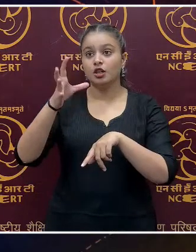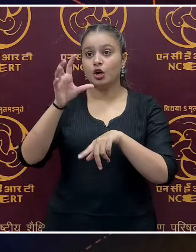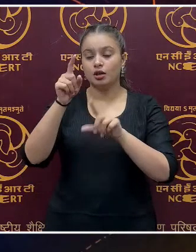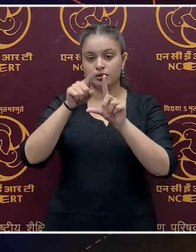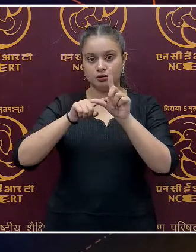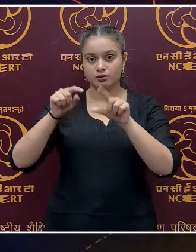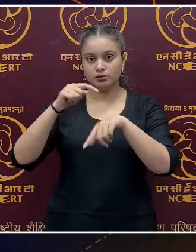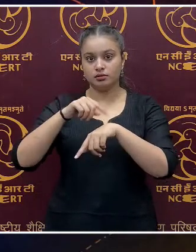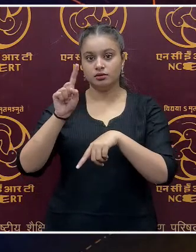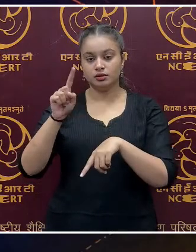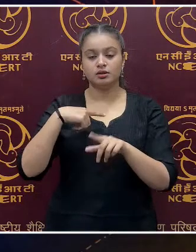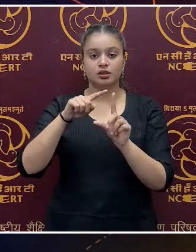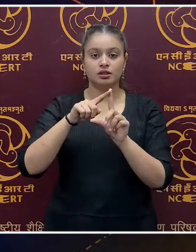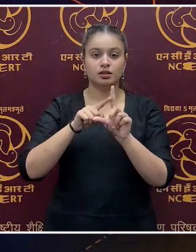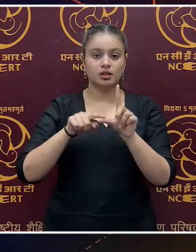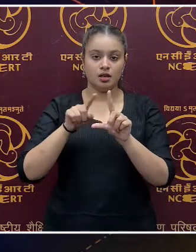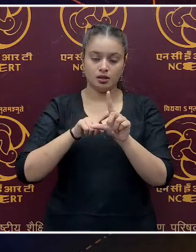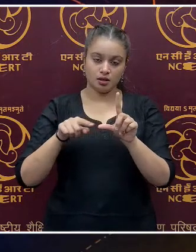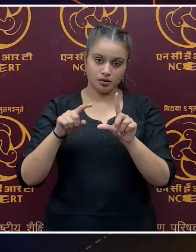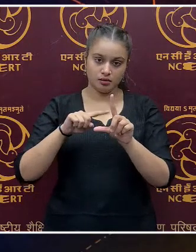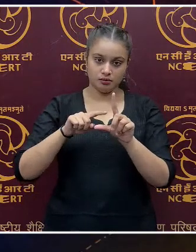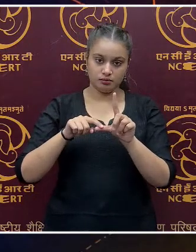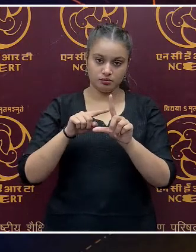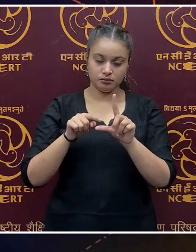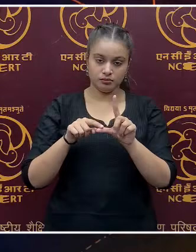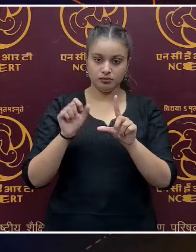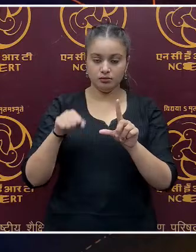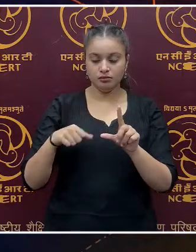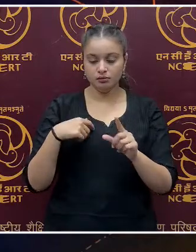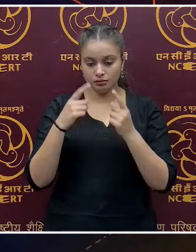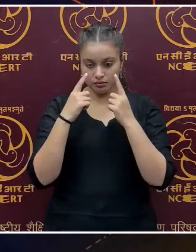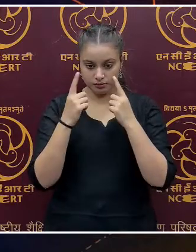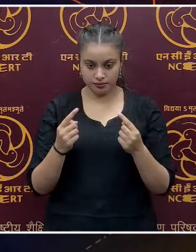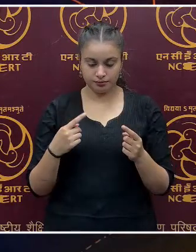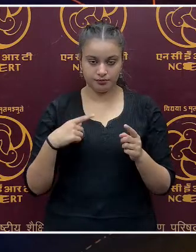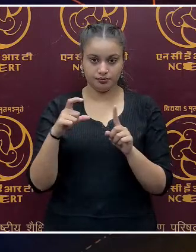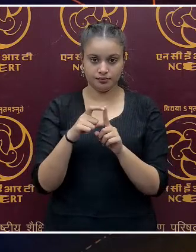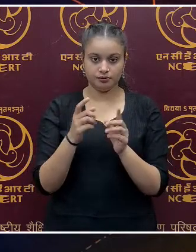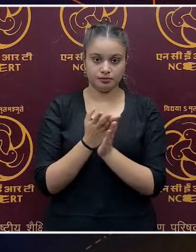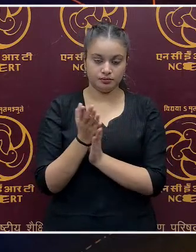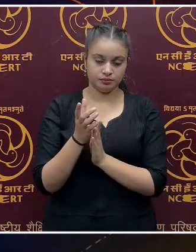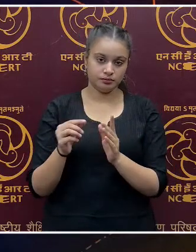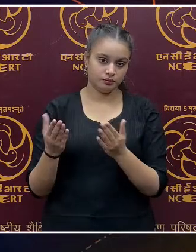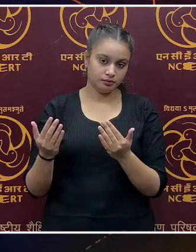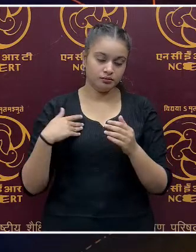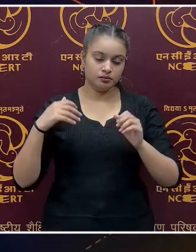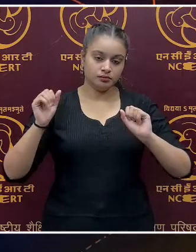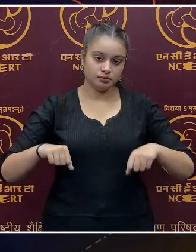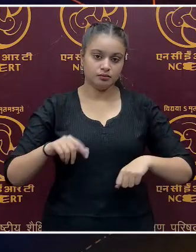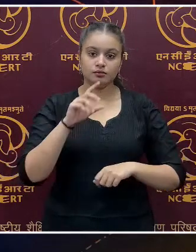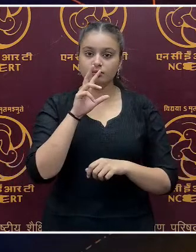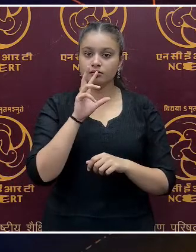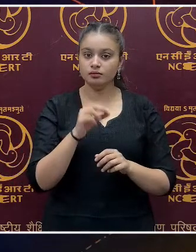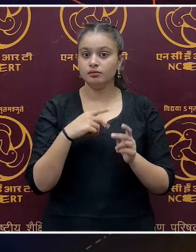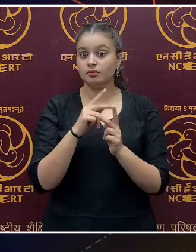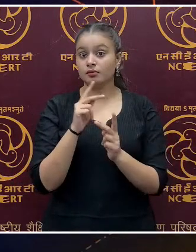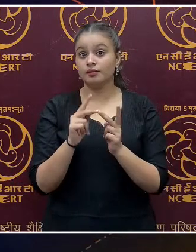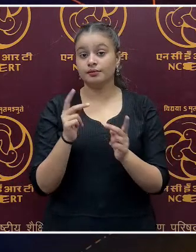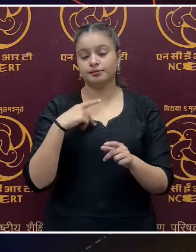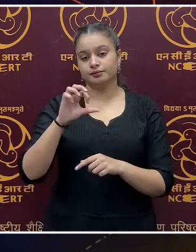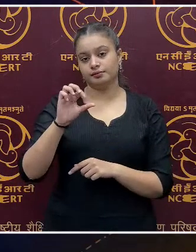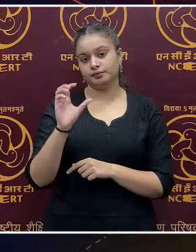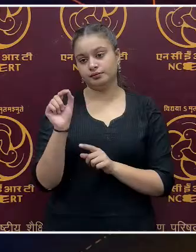o'clock? Right angle. It's a right angle. We can also check with the protractor. Yeah, this is exactly 90